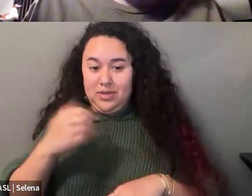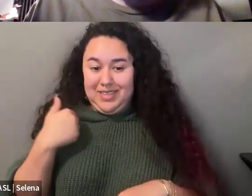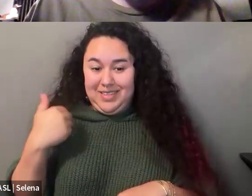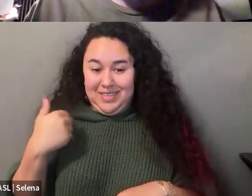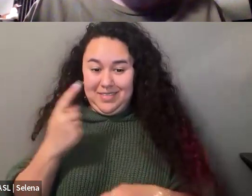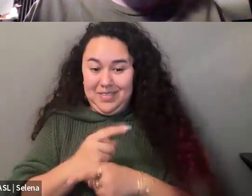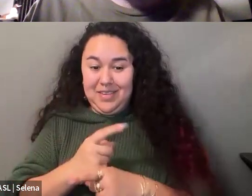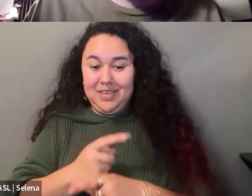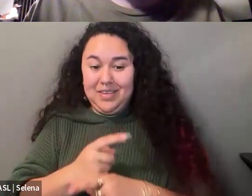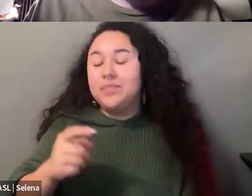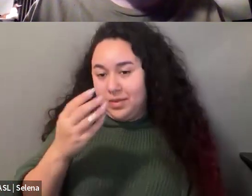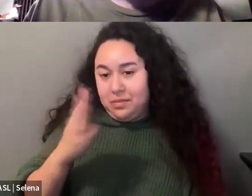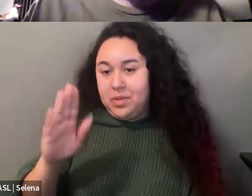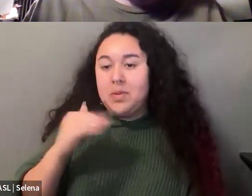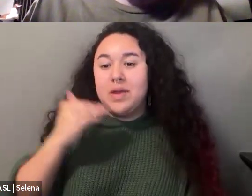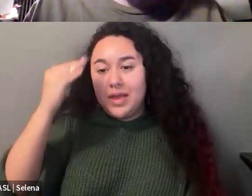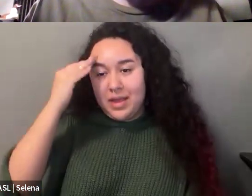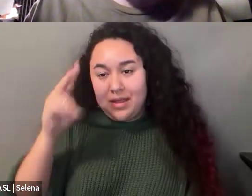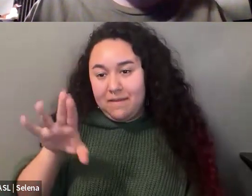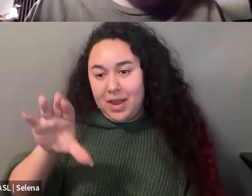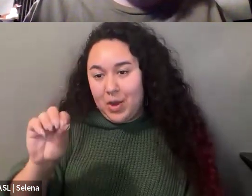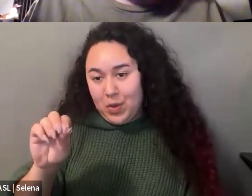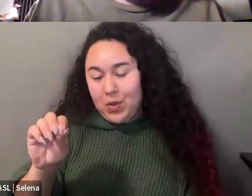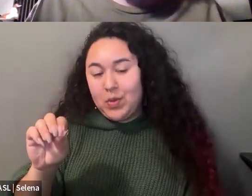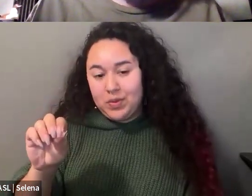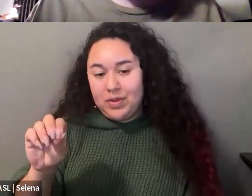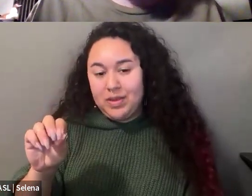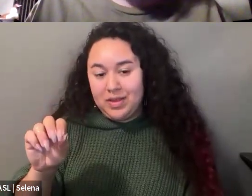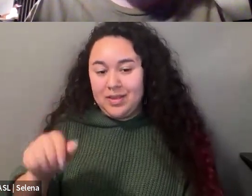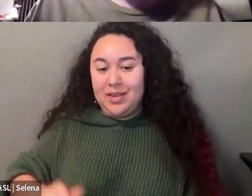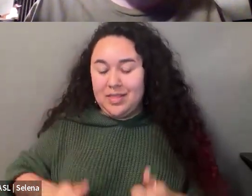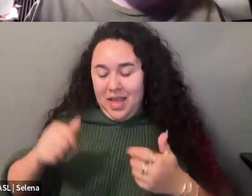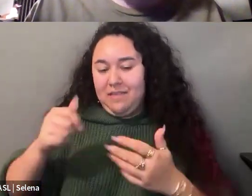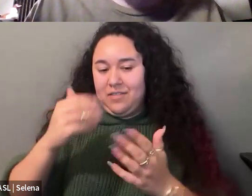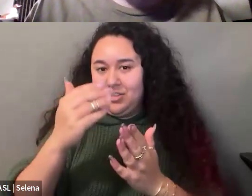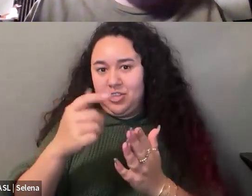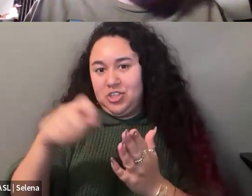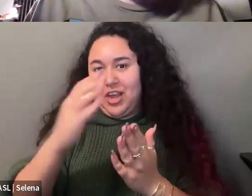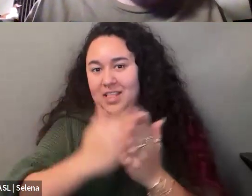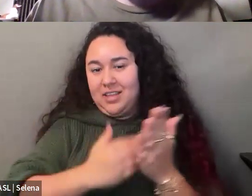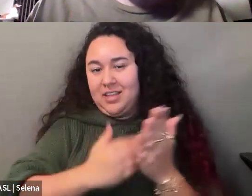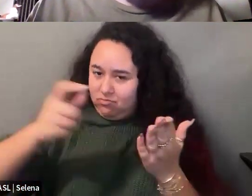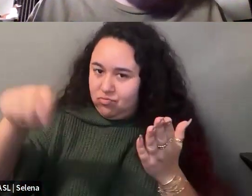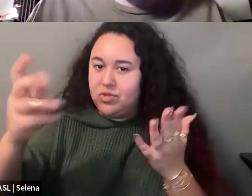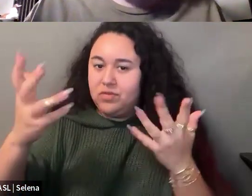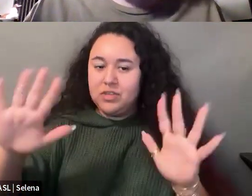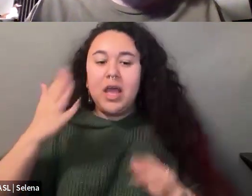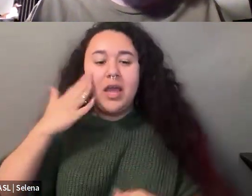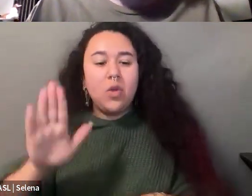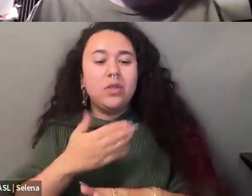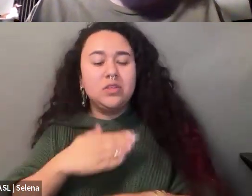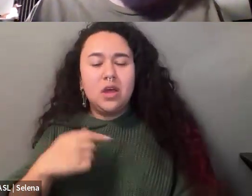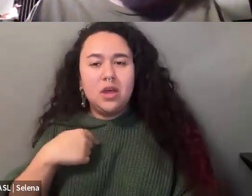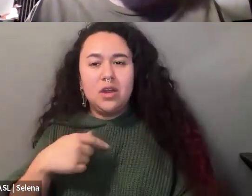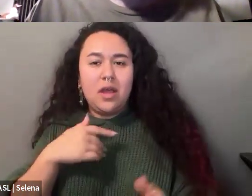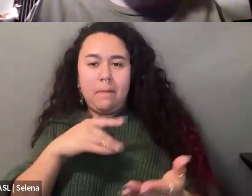ago? A blue-headed vireo. And I didn't know the song. I